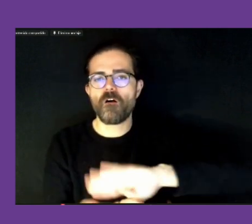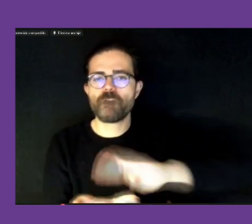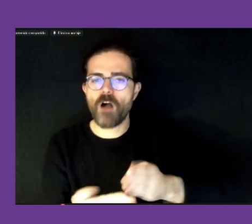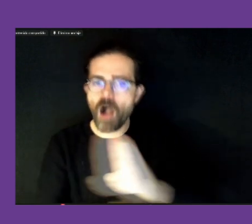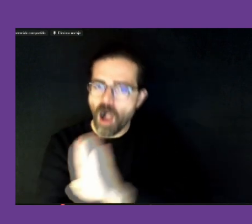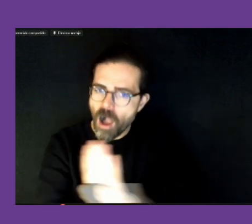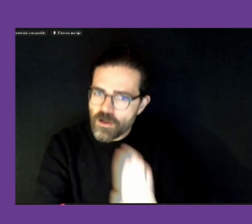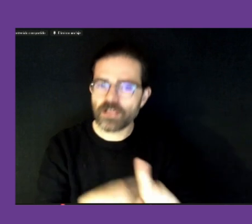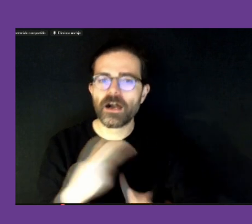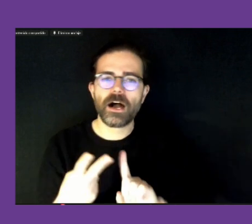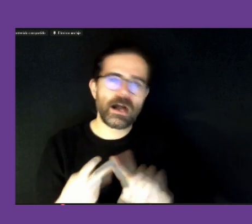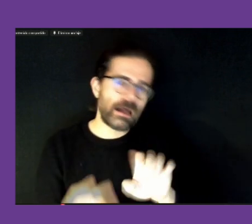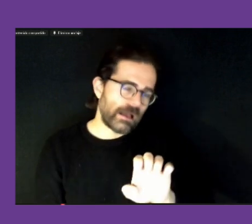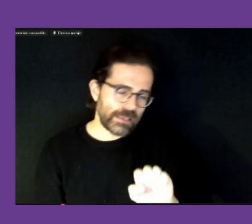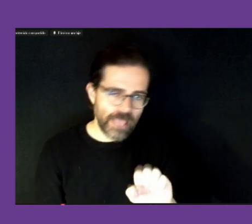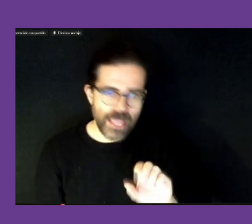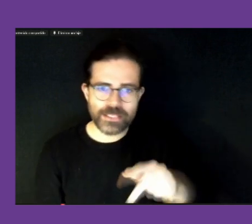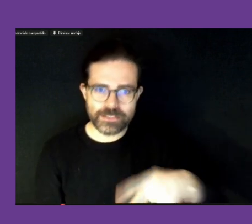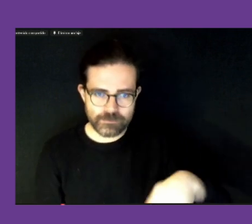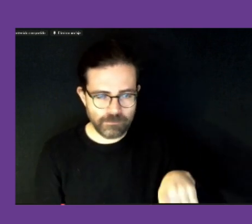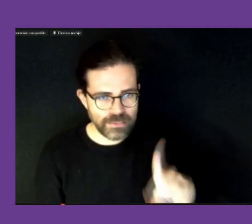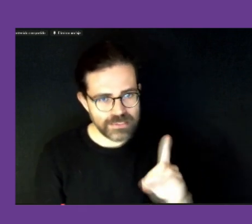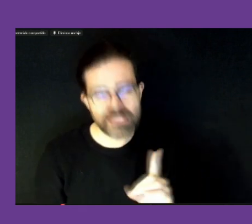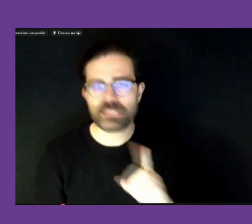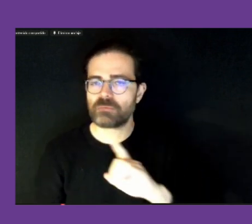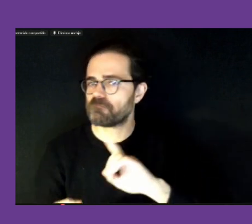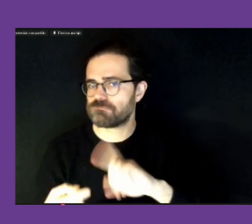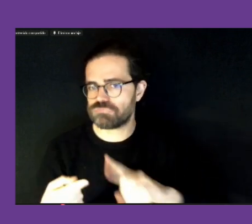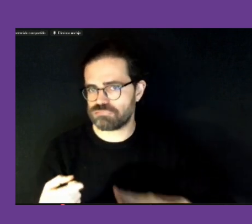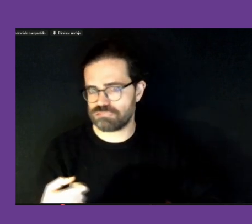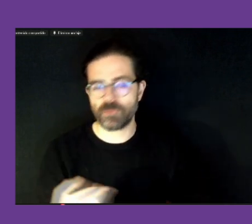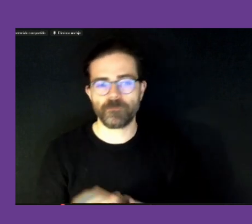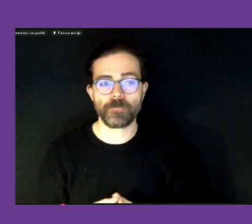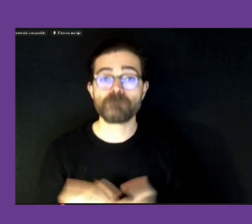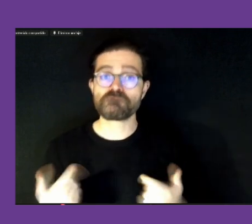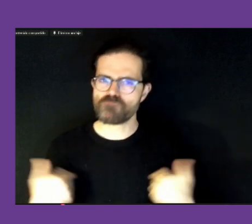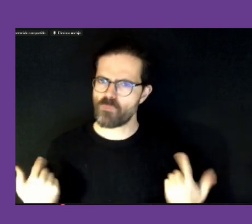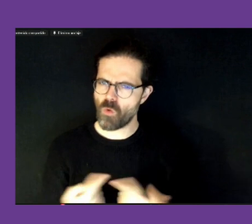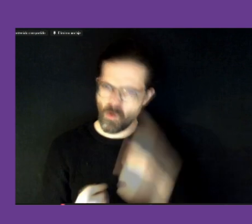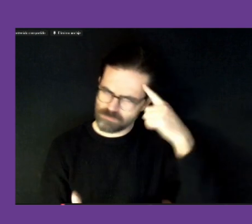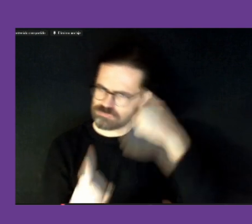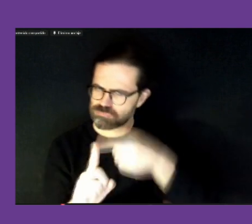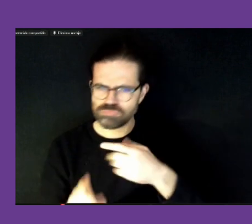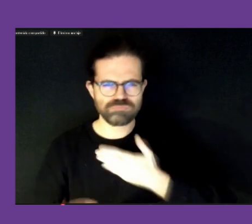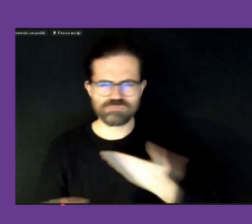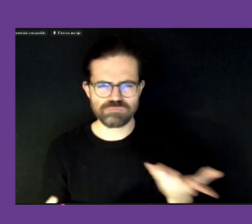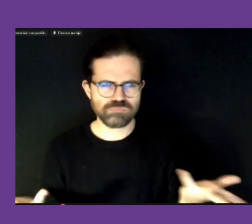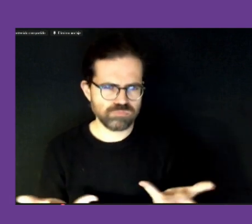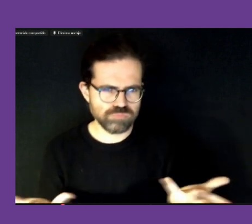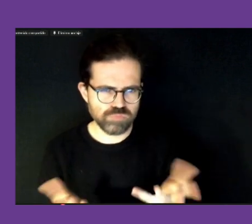is basically to ensure that the EU and all member states and European countries implement the UN Convention on the Rights of Persons